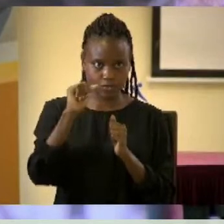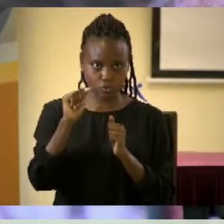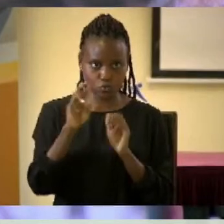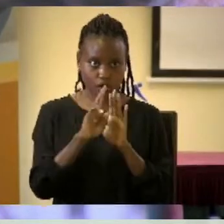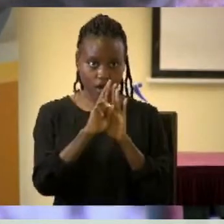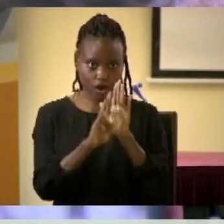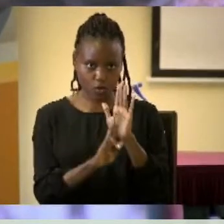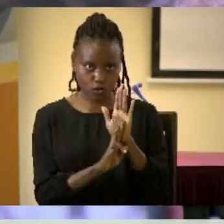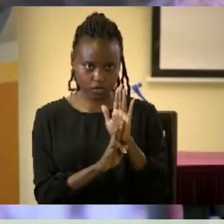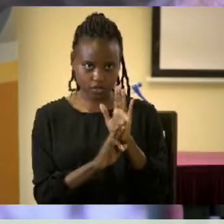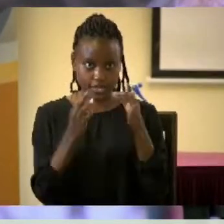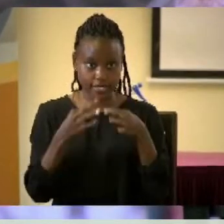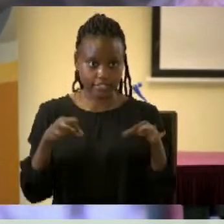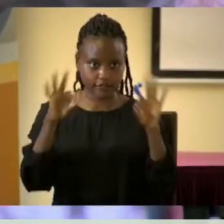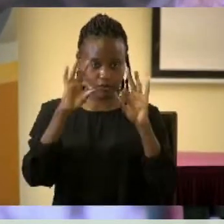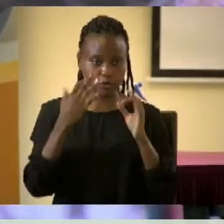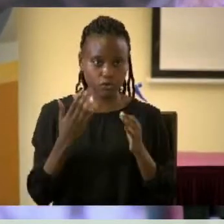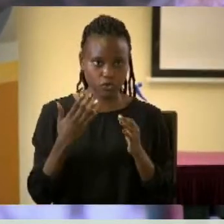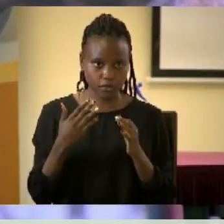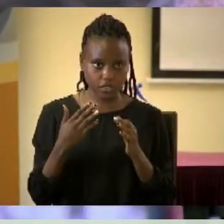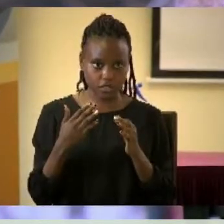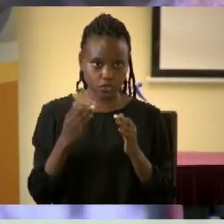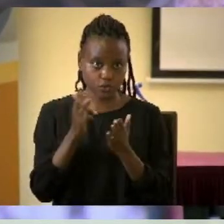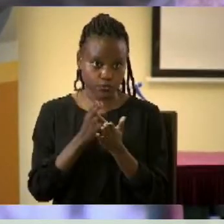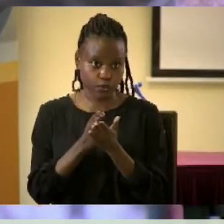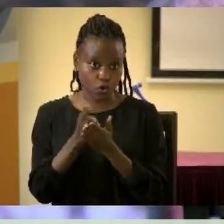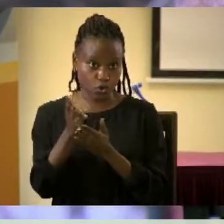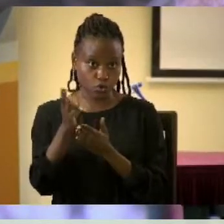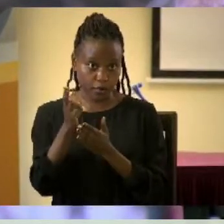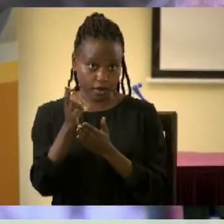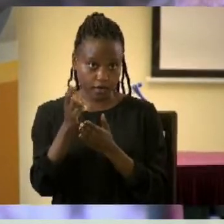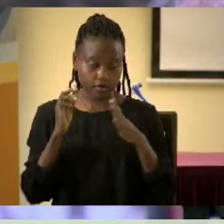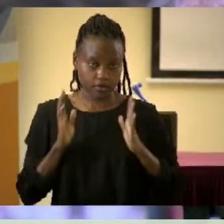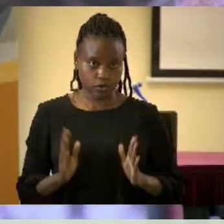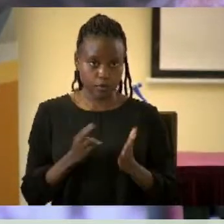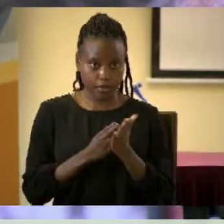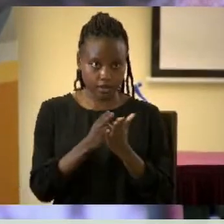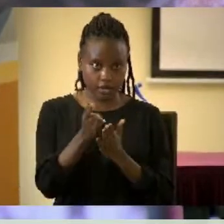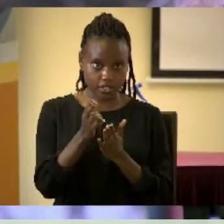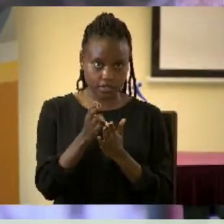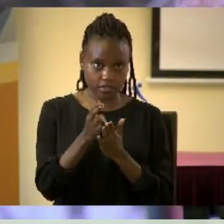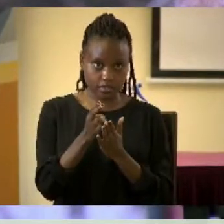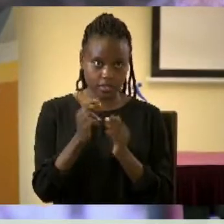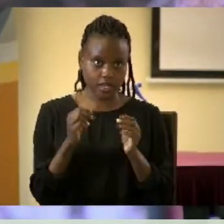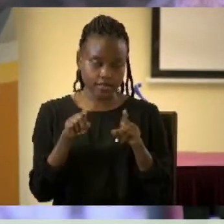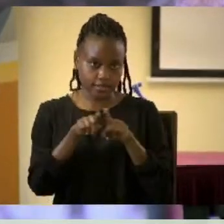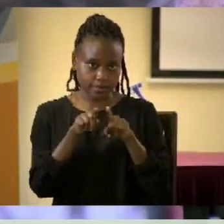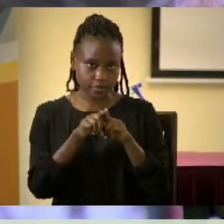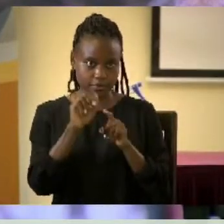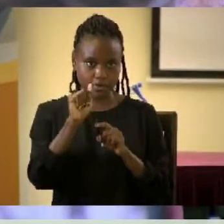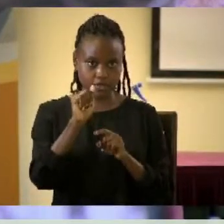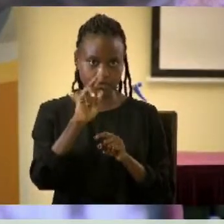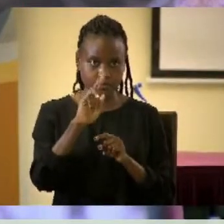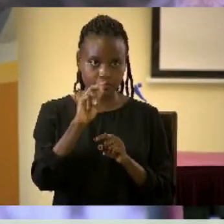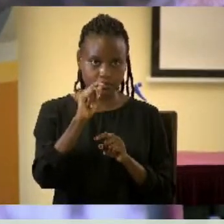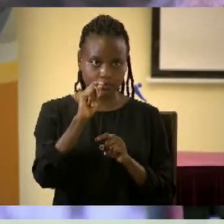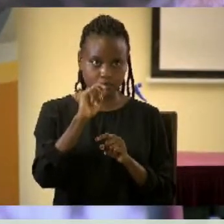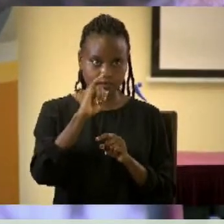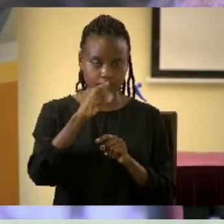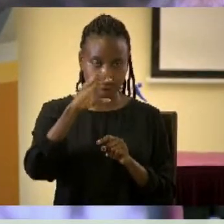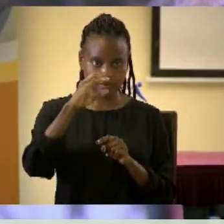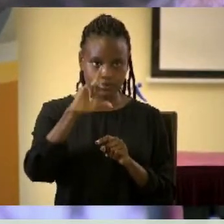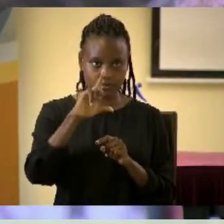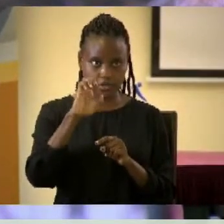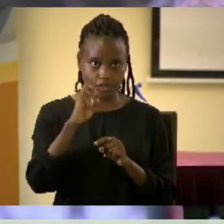be used to raise human rights petitions in accordance with Article 22(3) of the Constitution. The